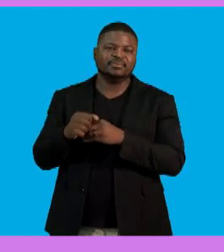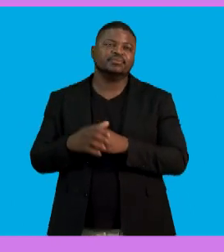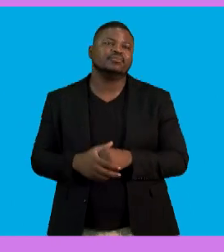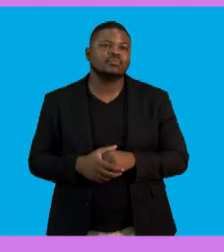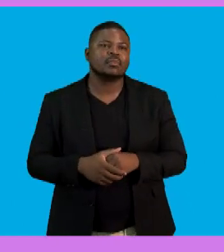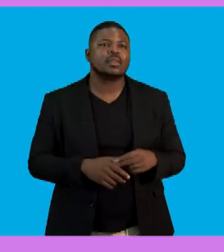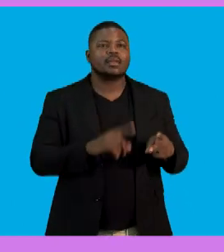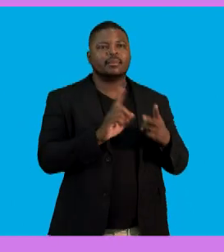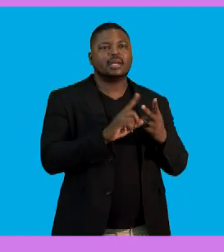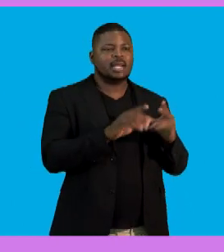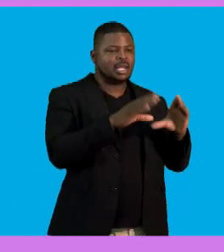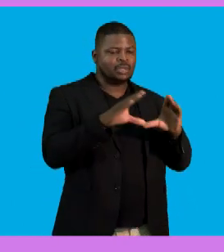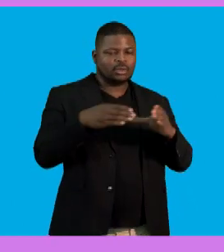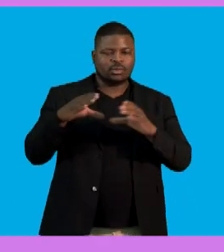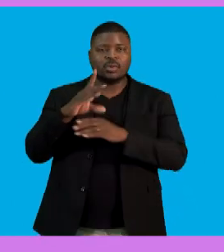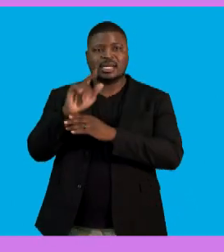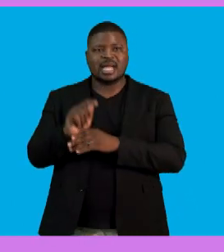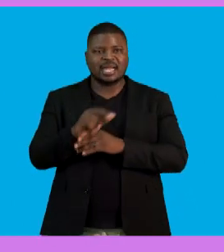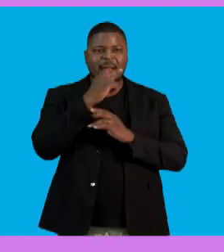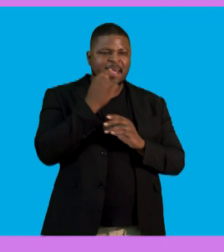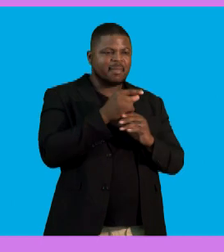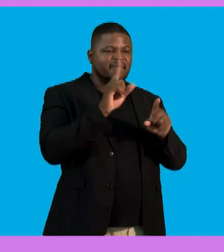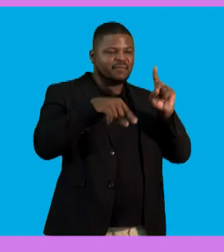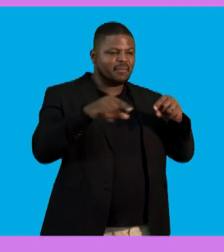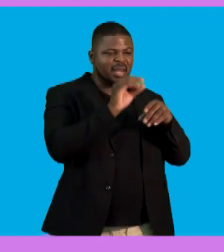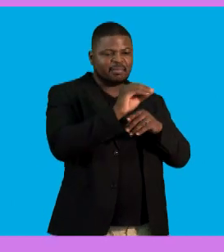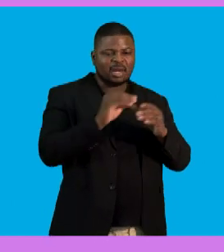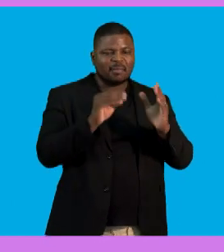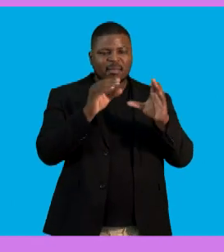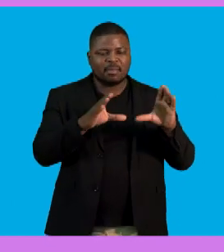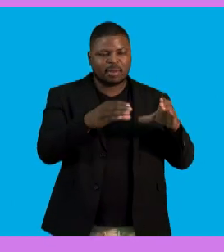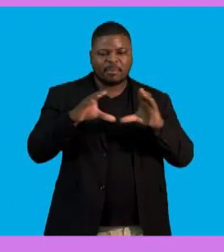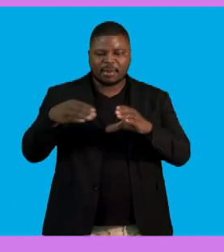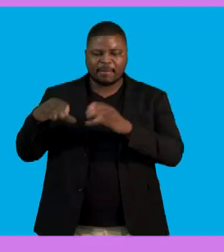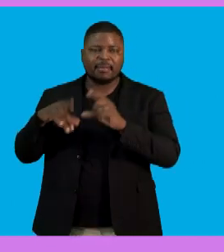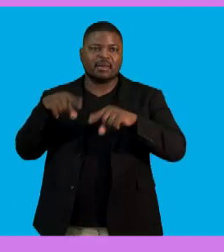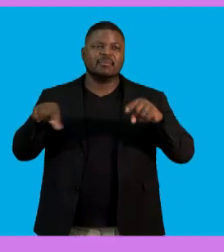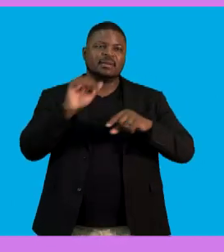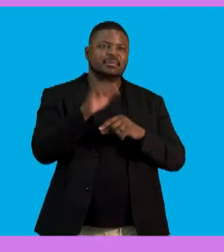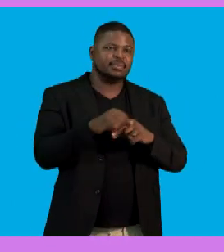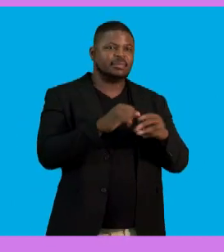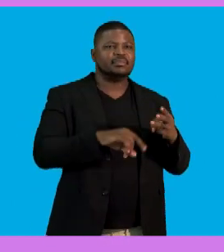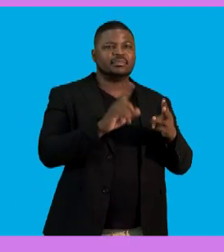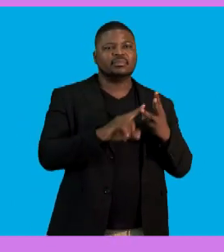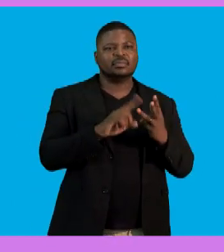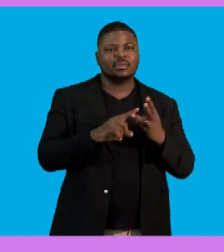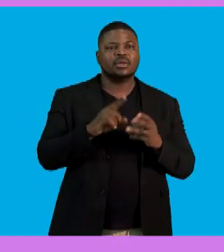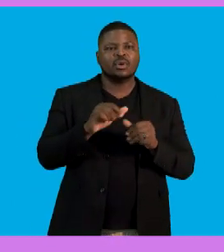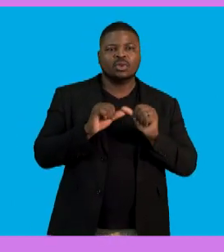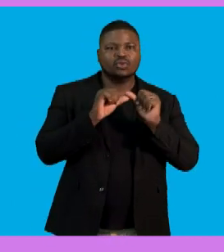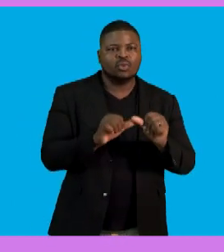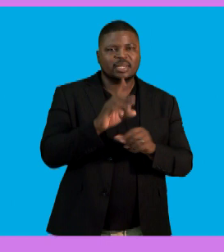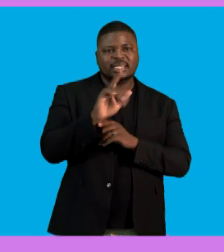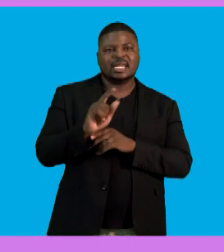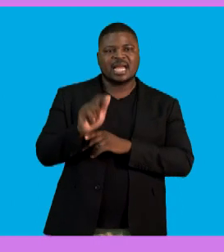in the form of words, names, or labels. Continuous data, that is data that is usually in the form of decimals